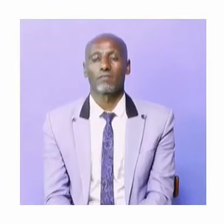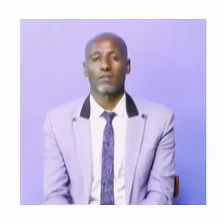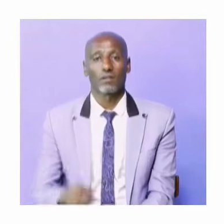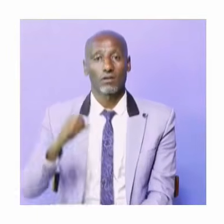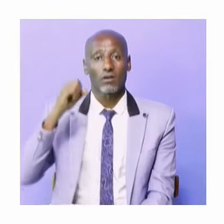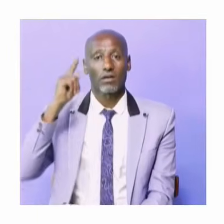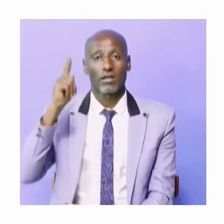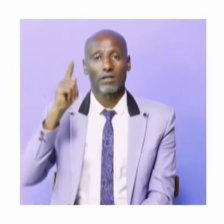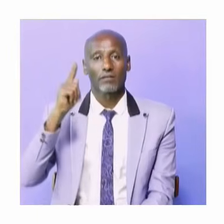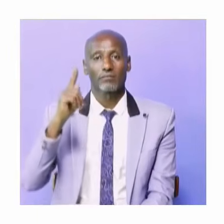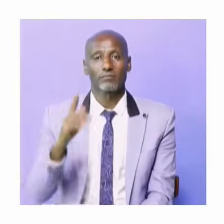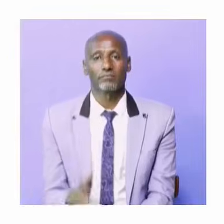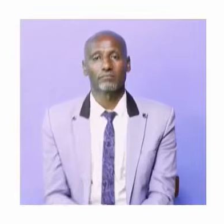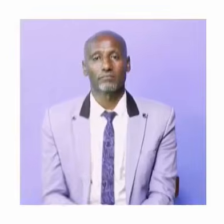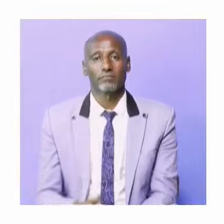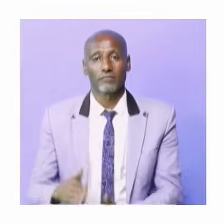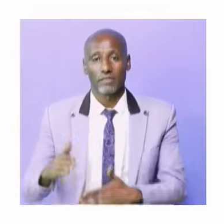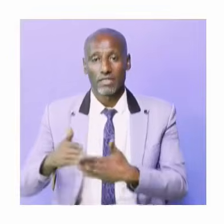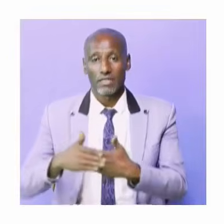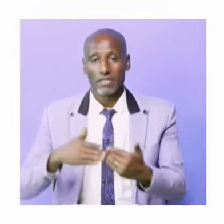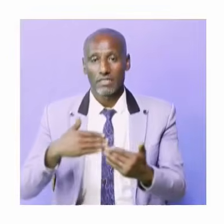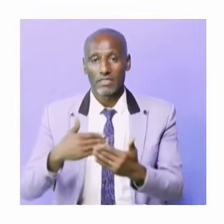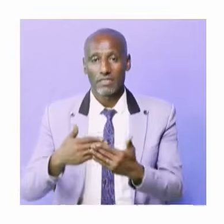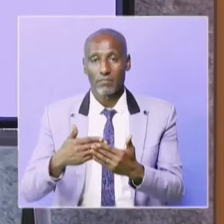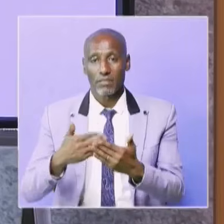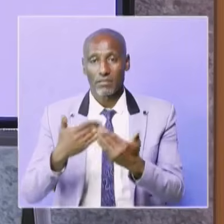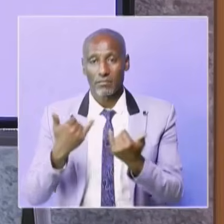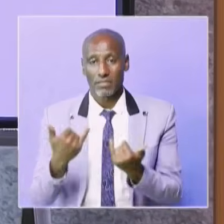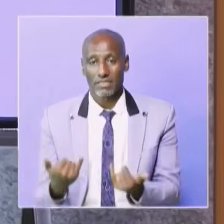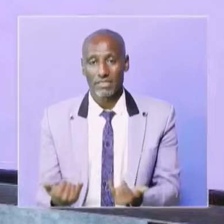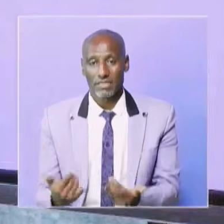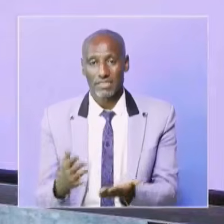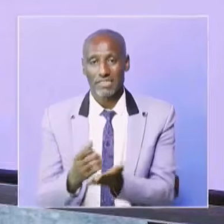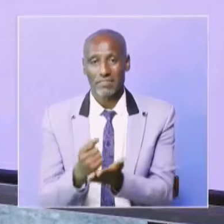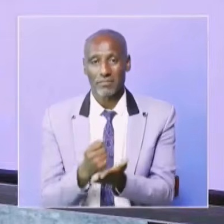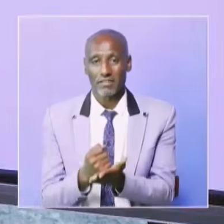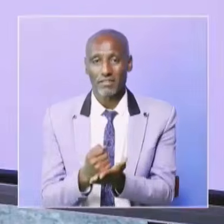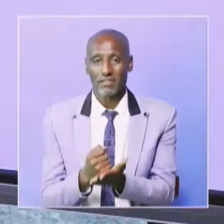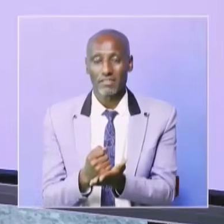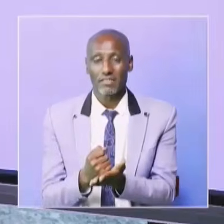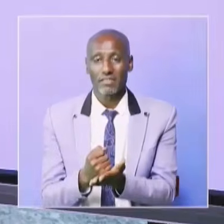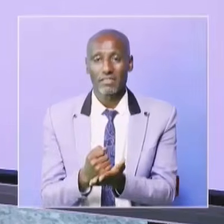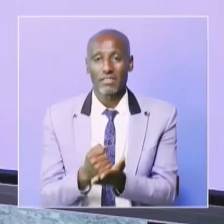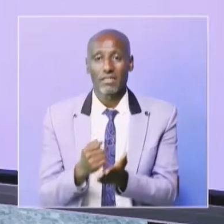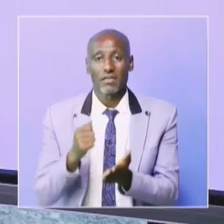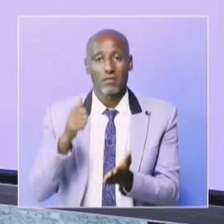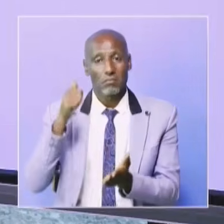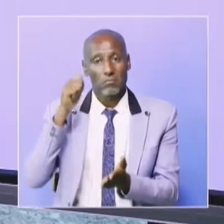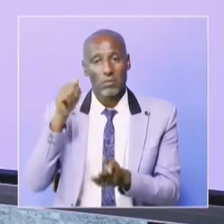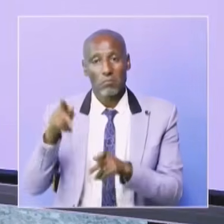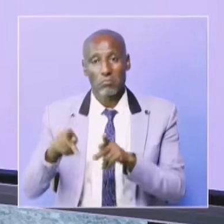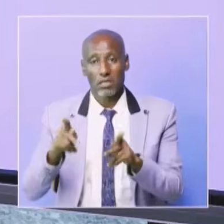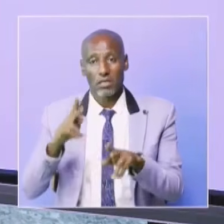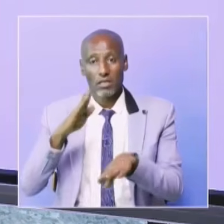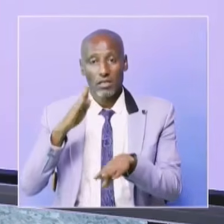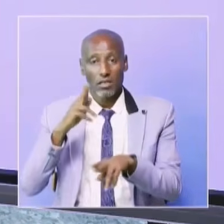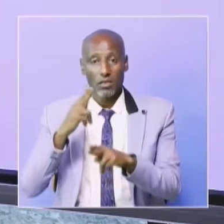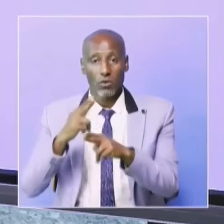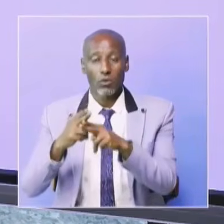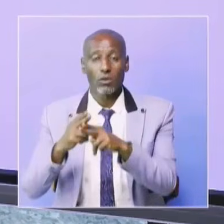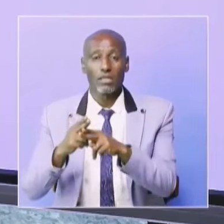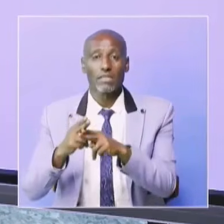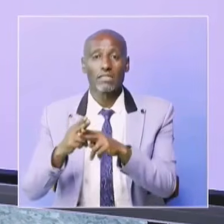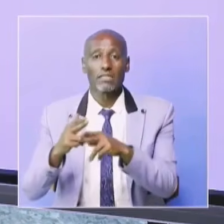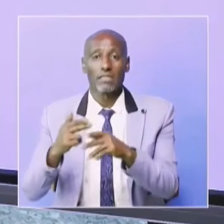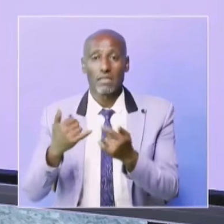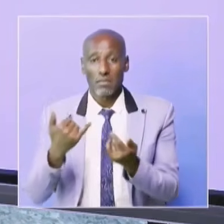Okay. Simple present, or sometimes people call it present simple. All right? This is the first tense that